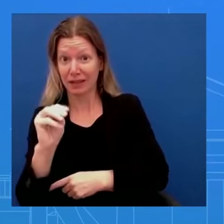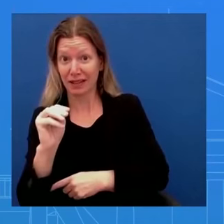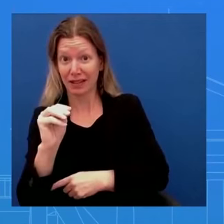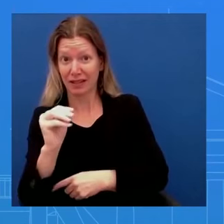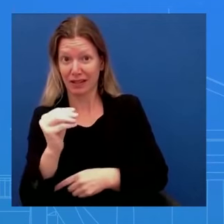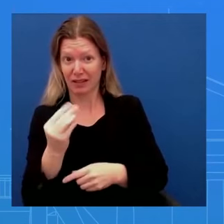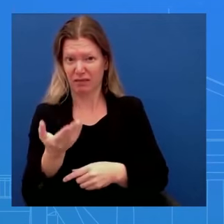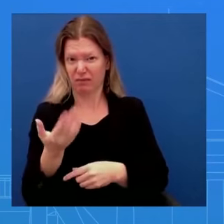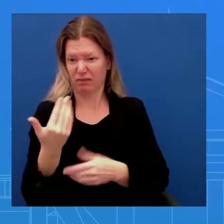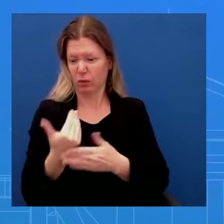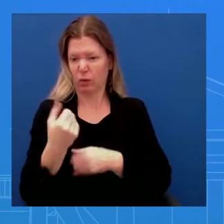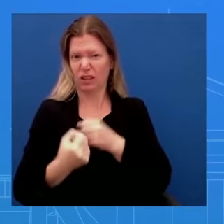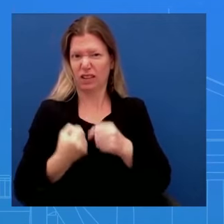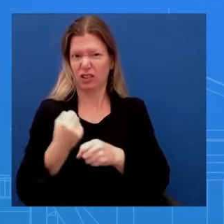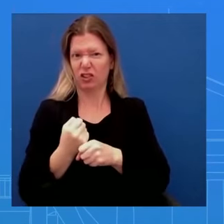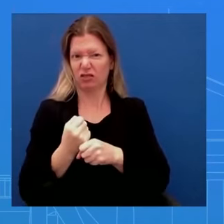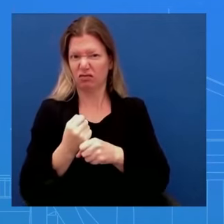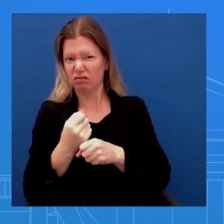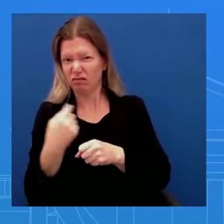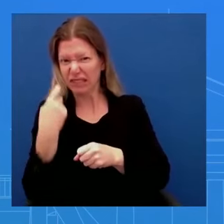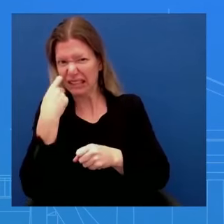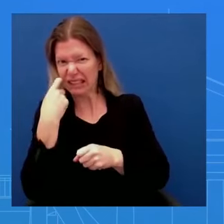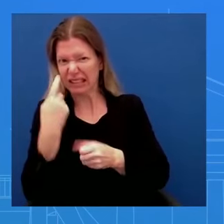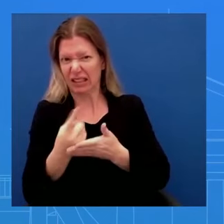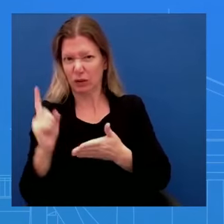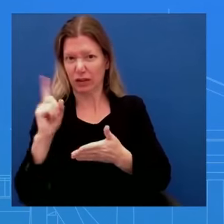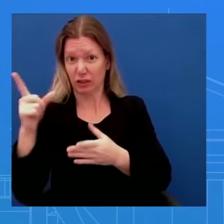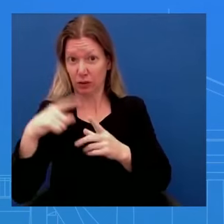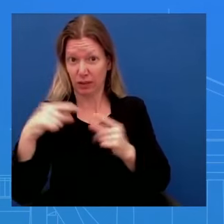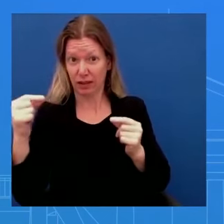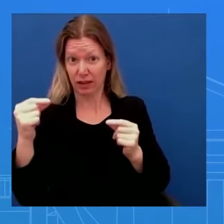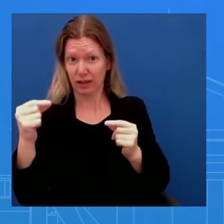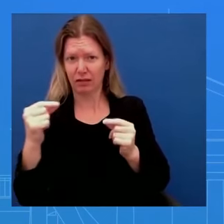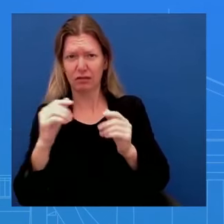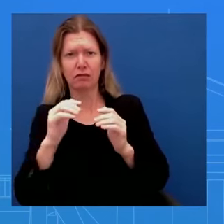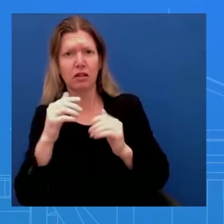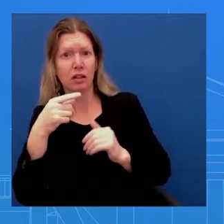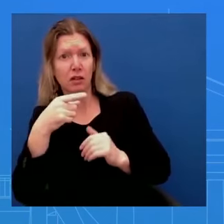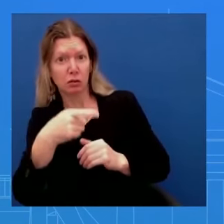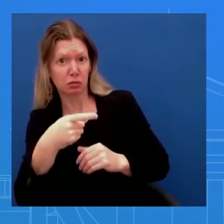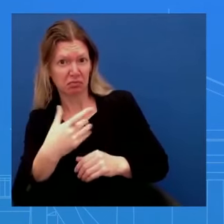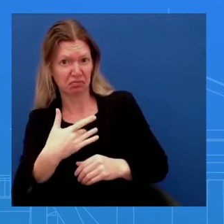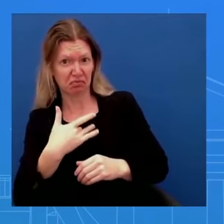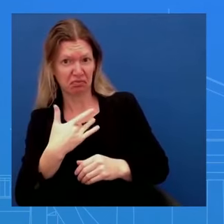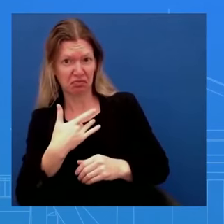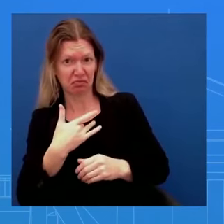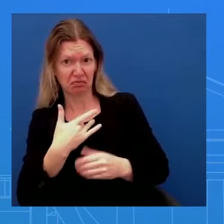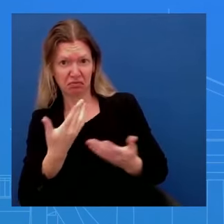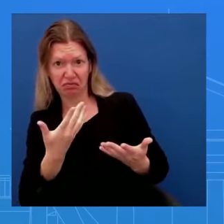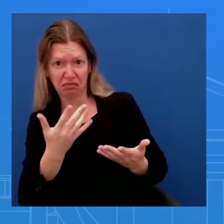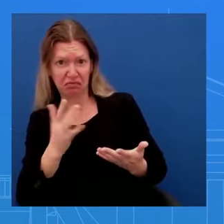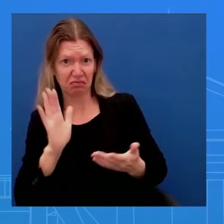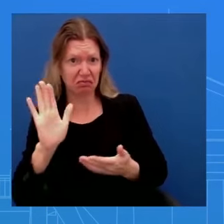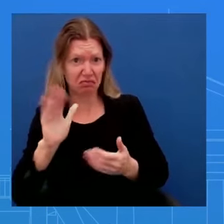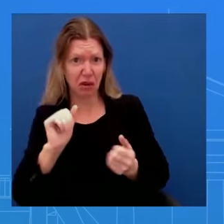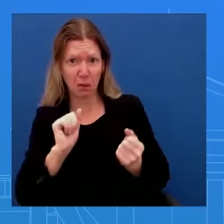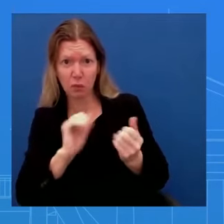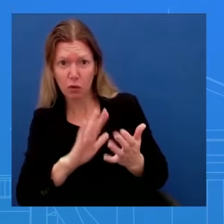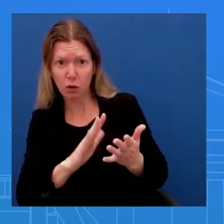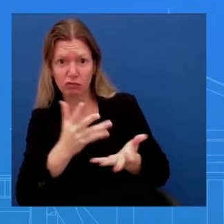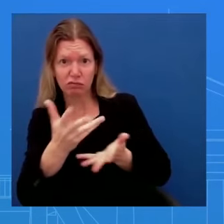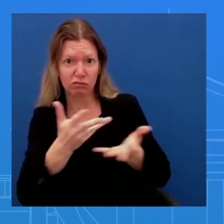Jong-un's different approach to the towards Japan and South Korea? Do you see, do you think he invited any